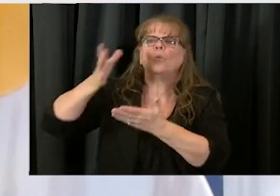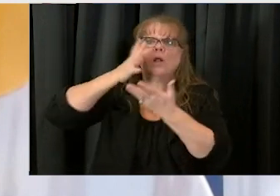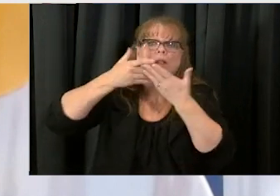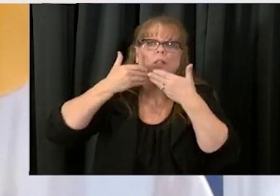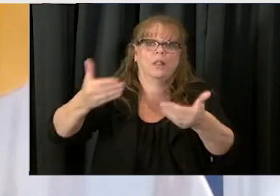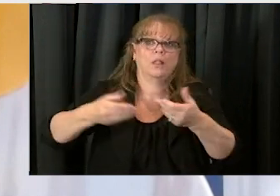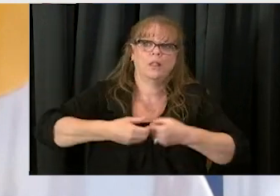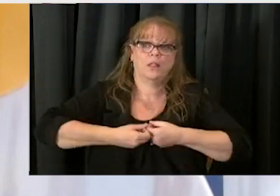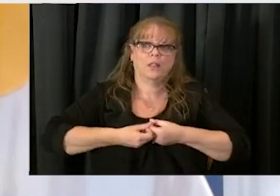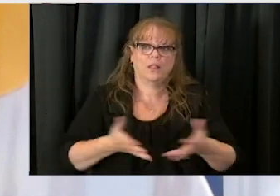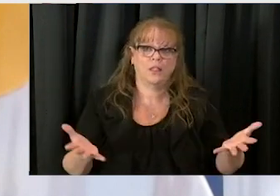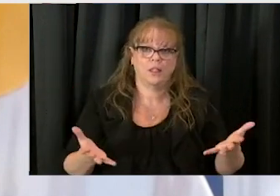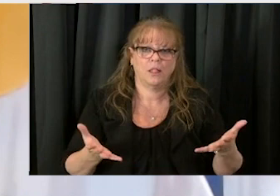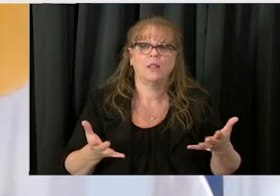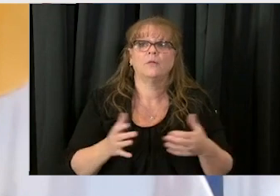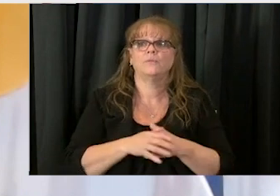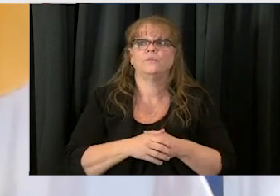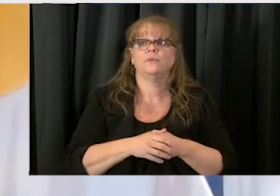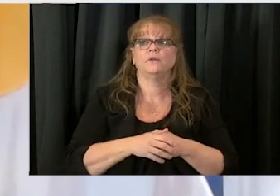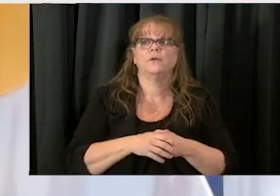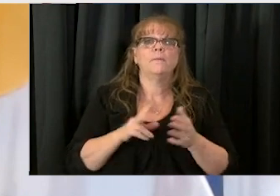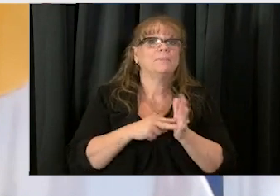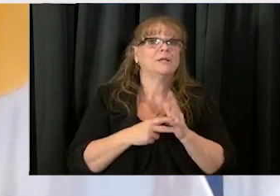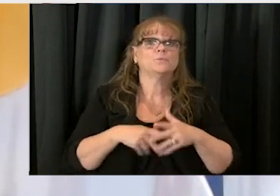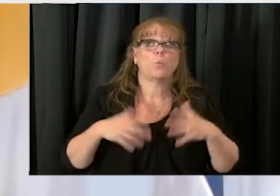could be moved up if we have additional vaccine in the state.